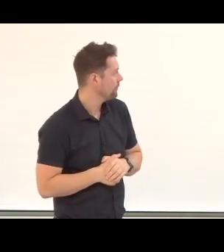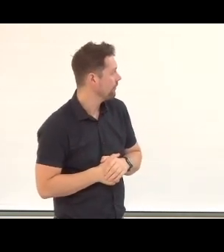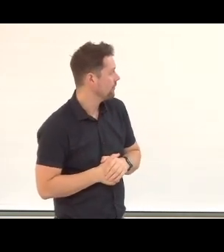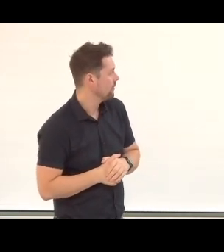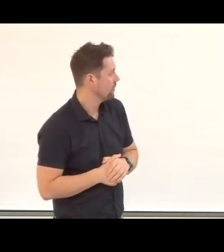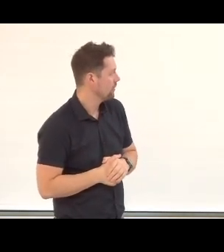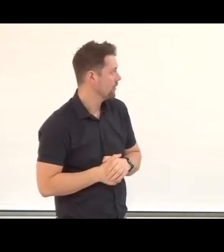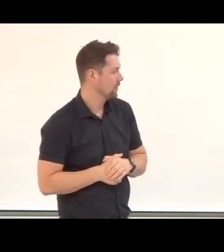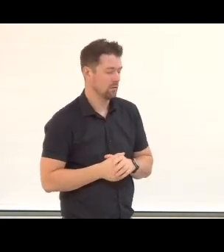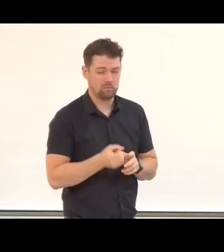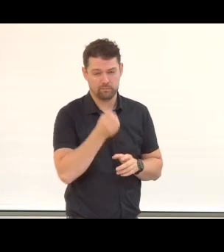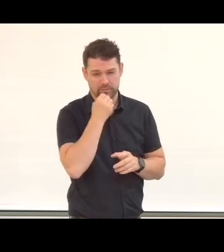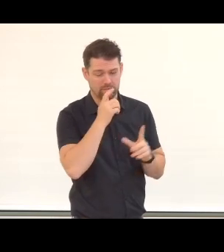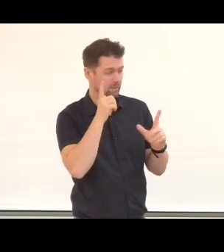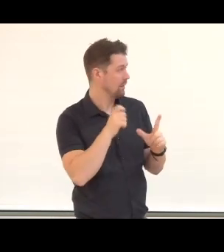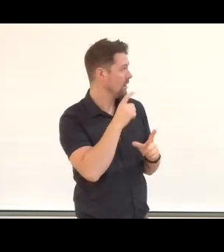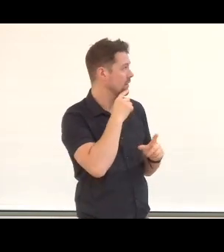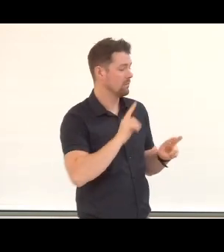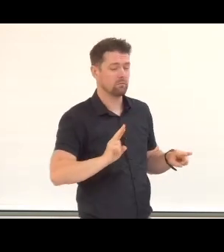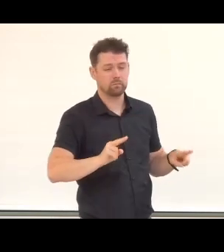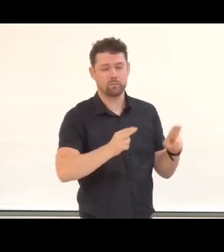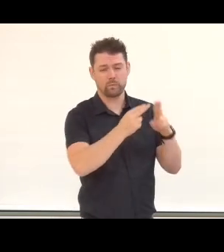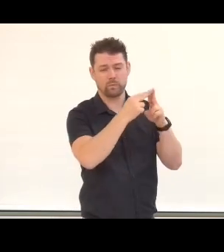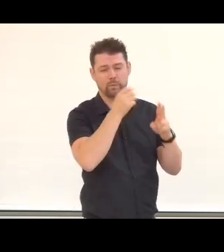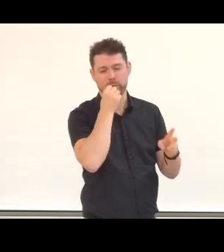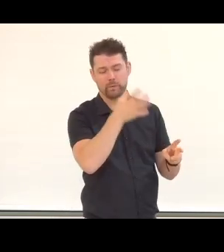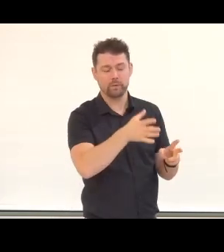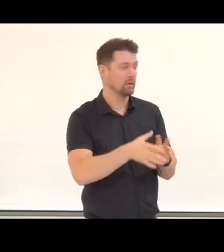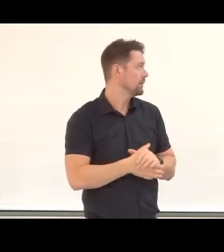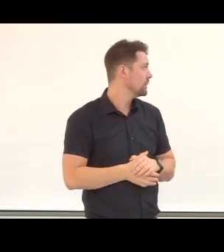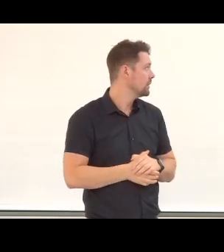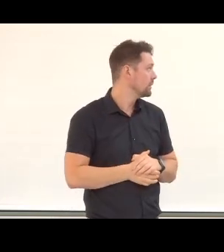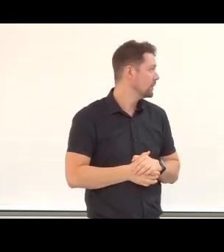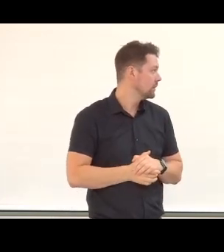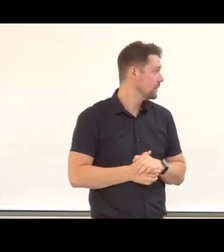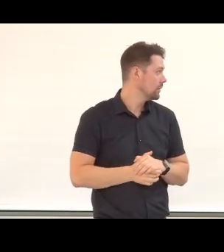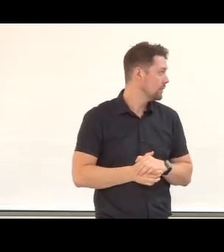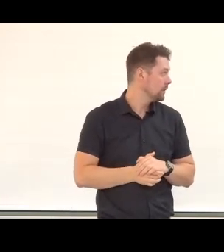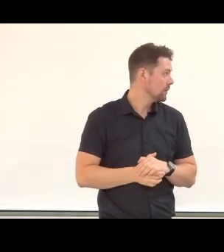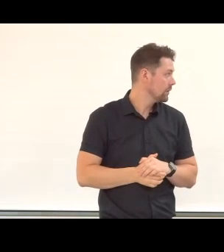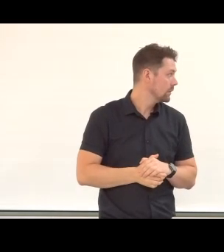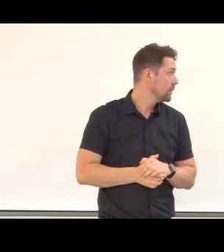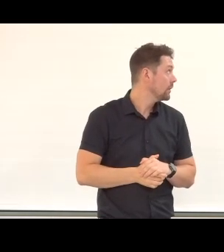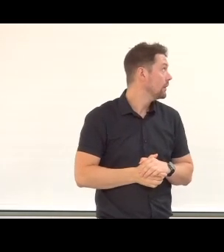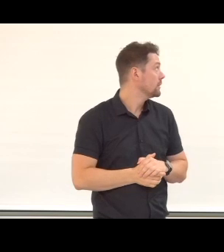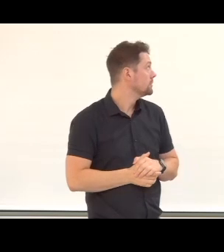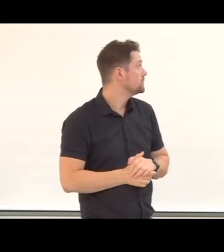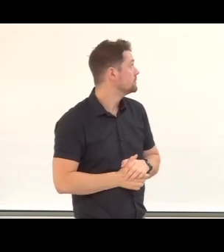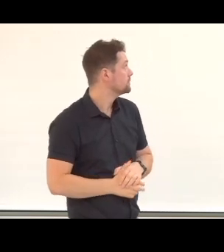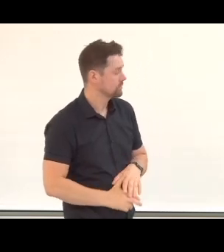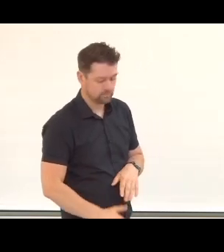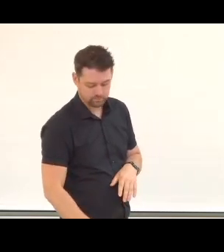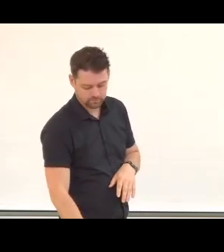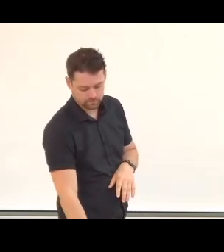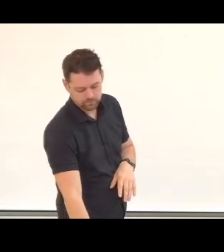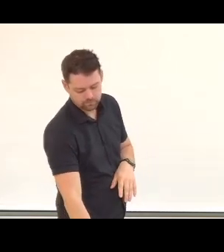a beautiful shot of Mount Ararat and the region there where we did the most recent mission. Yeah, let's go on.